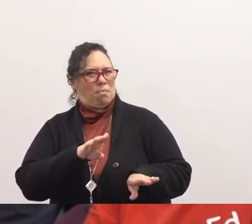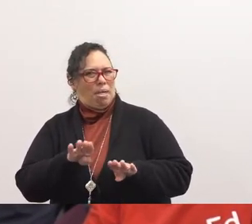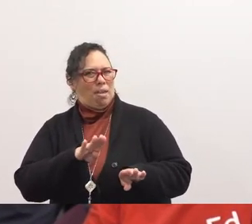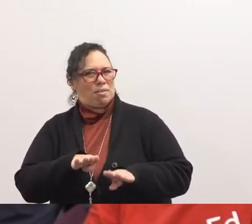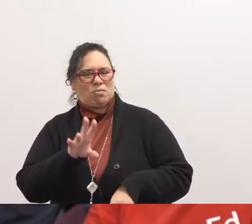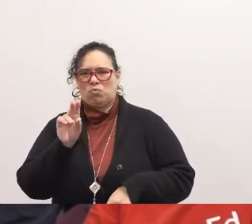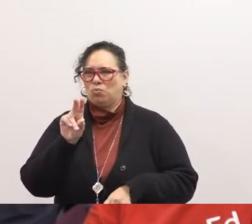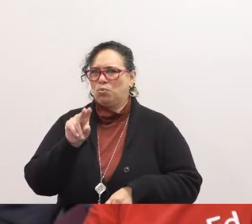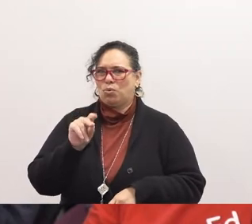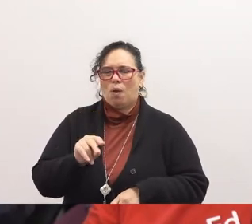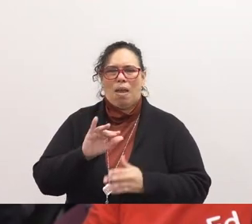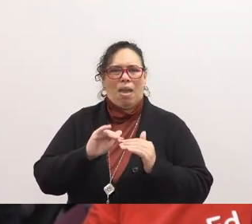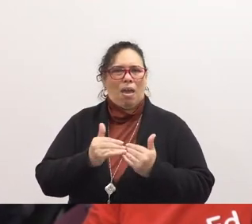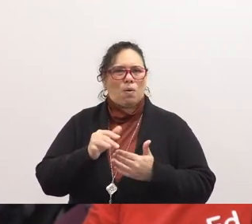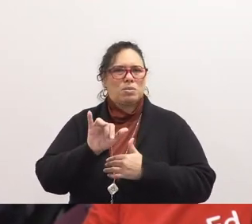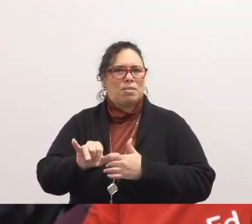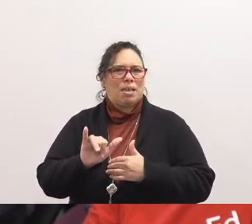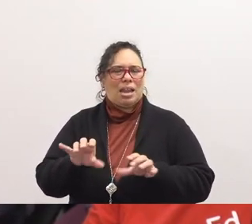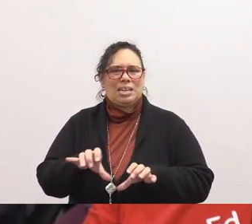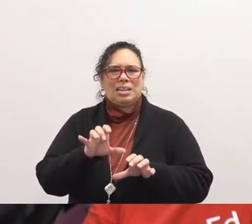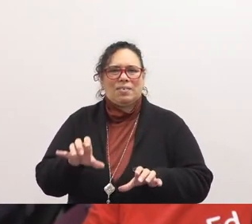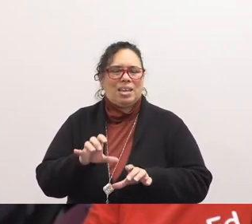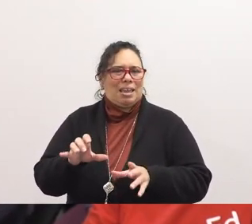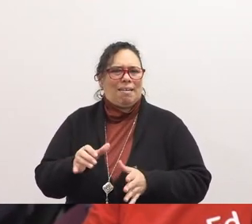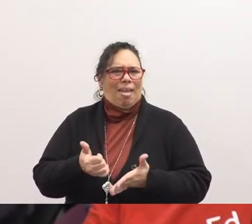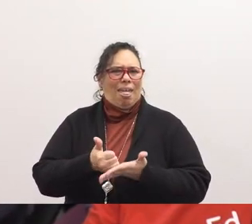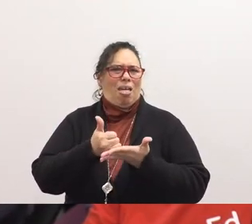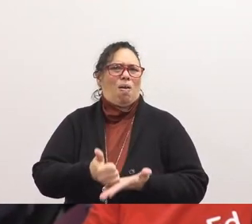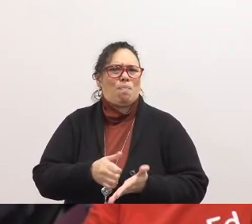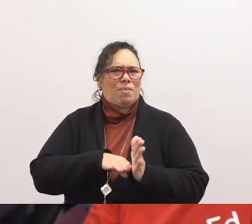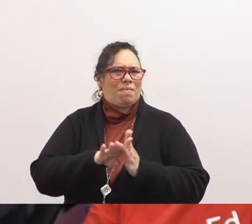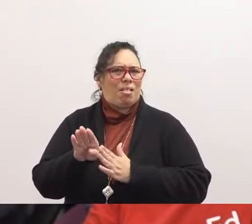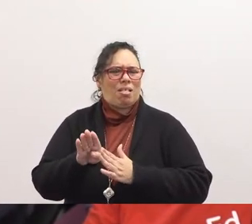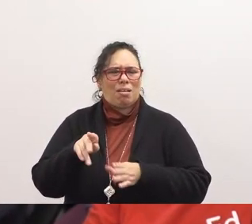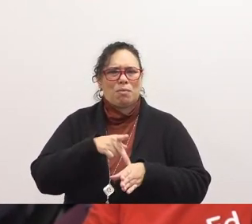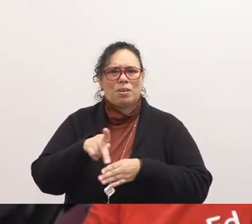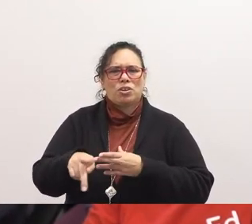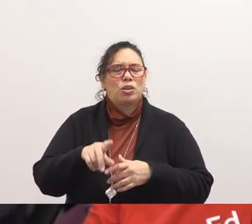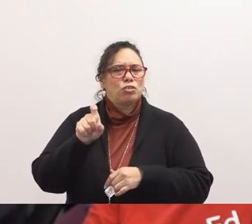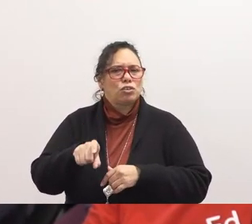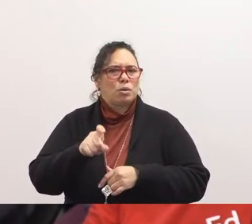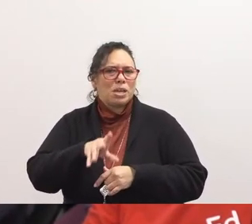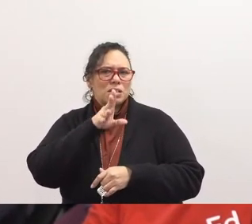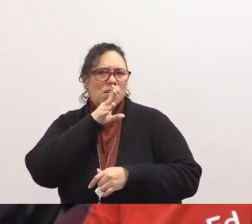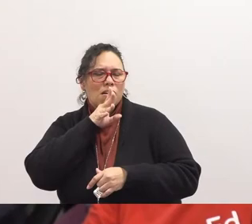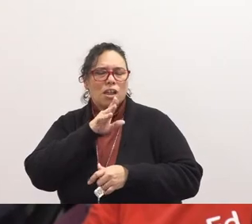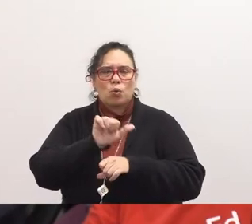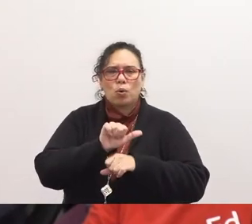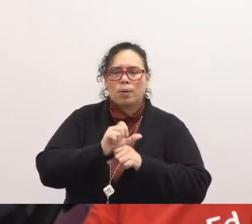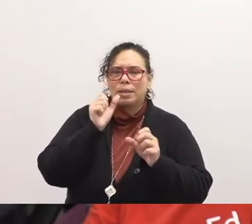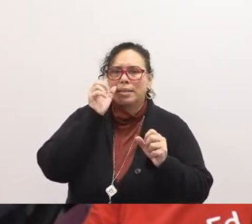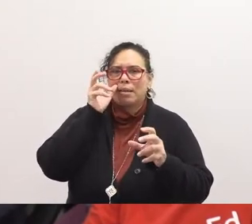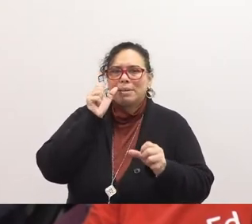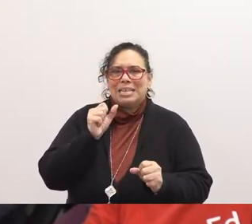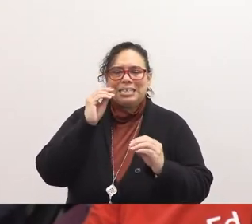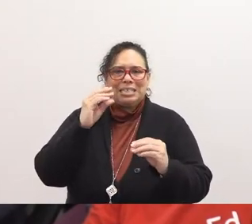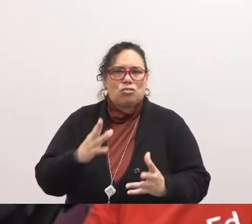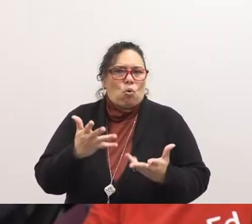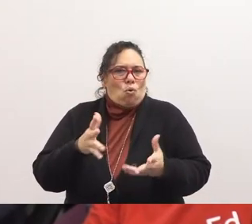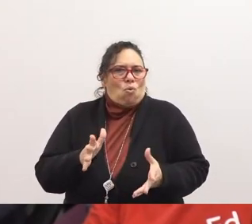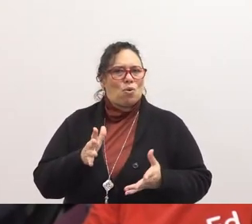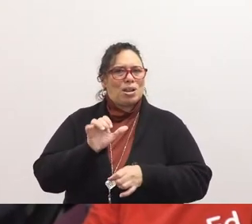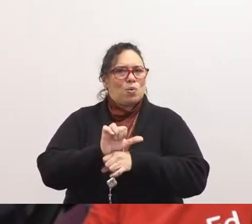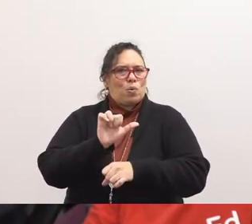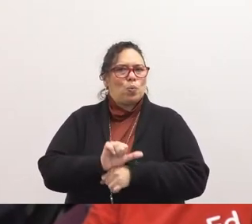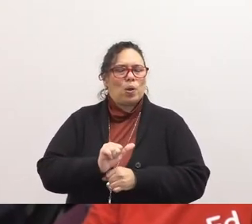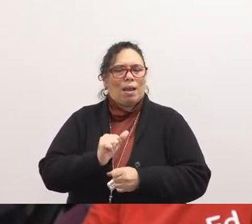And how is this sort of activity really supposed any of us develop professionally? You should be talking with and working with the amazing teachers we already have on campus so we can help each other to